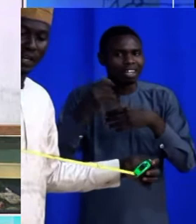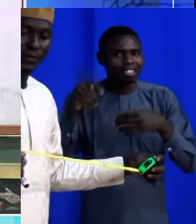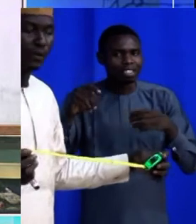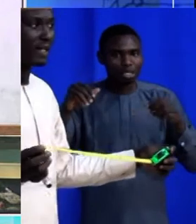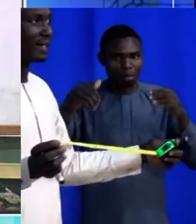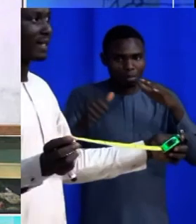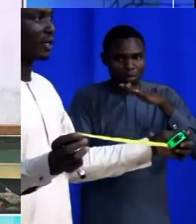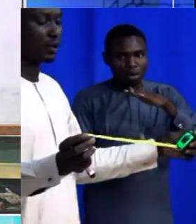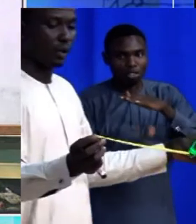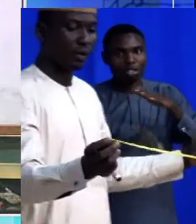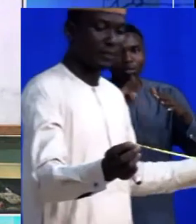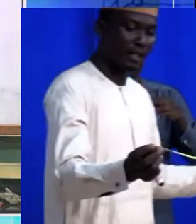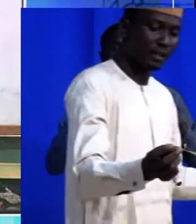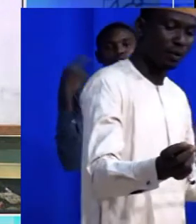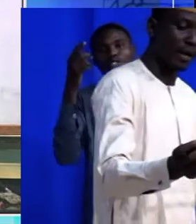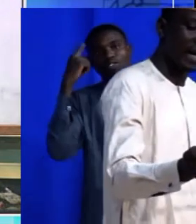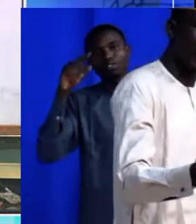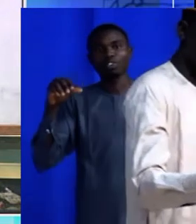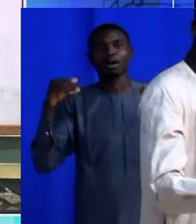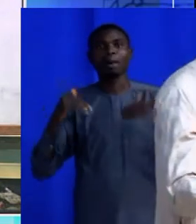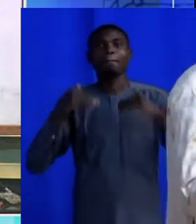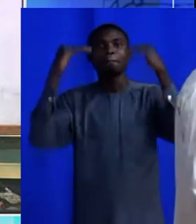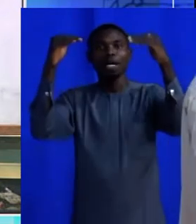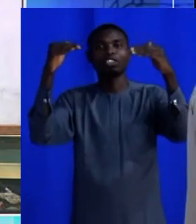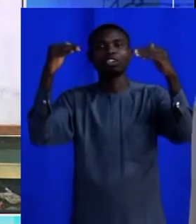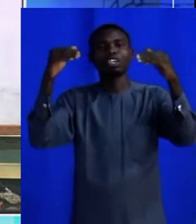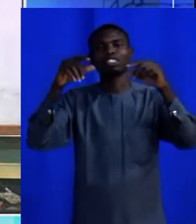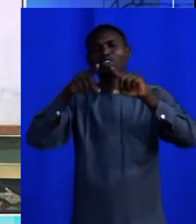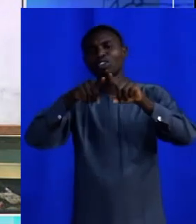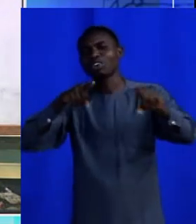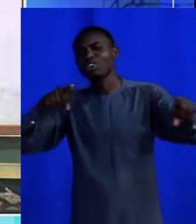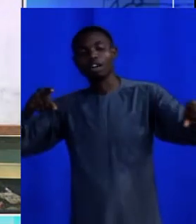dressing systems, especially for ladies. So,